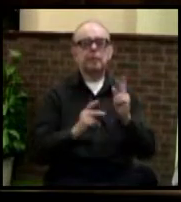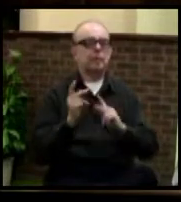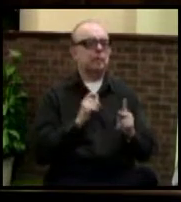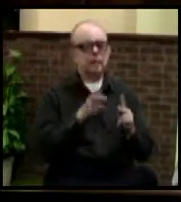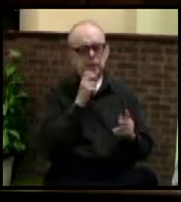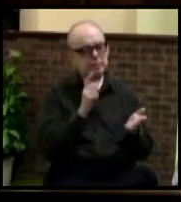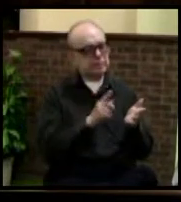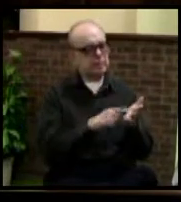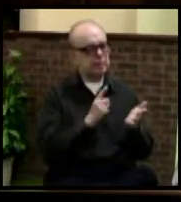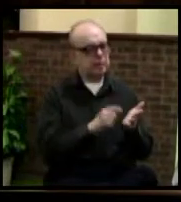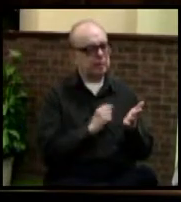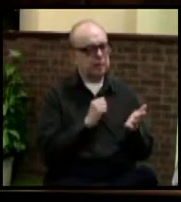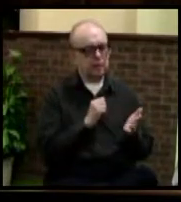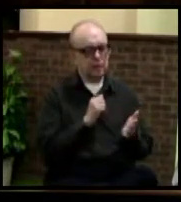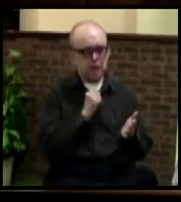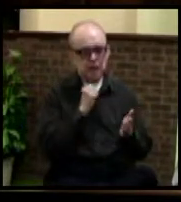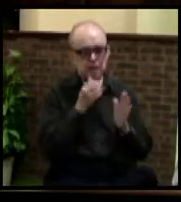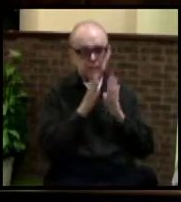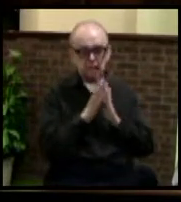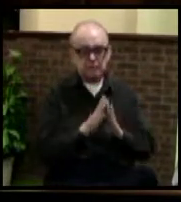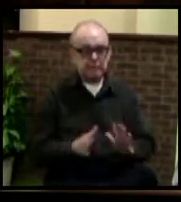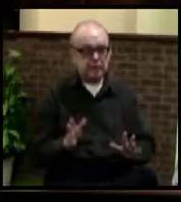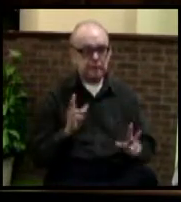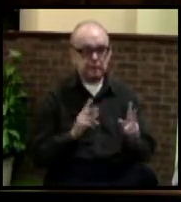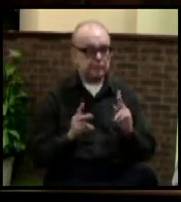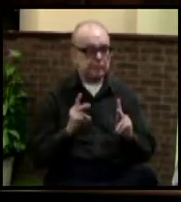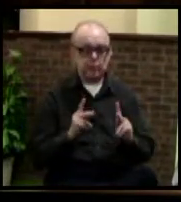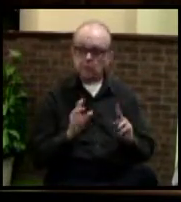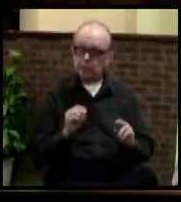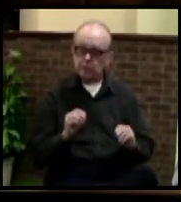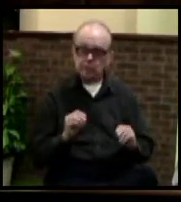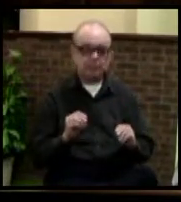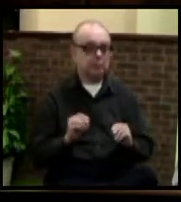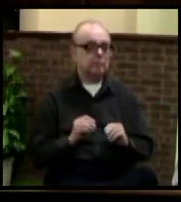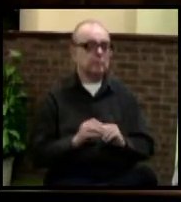people who sometimes are not peaceful people.